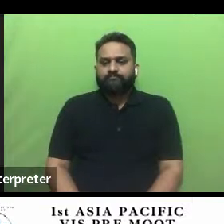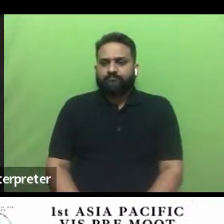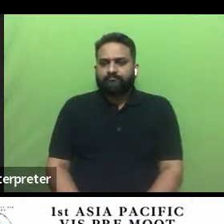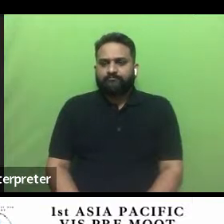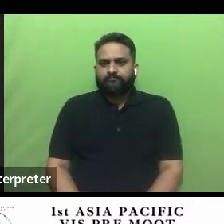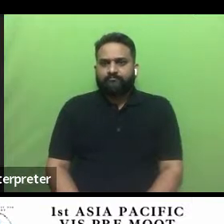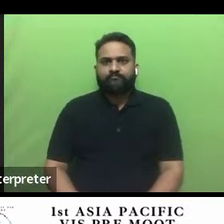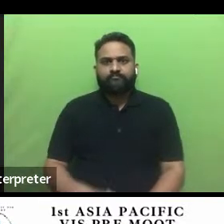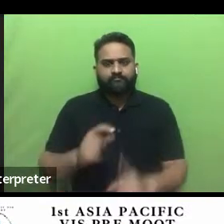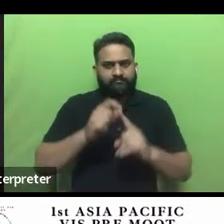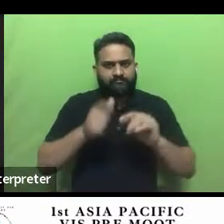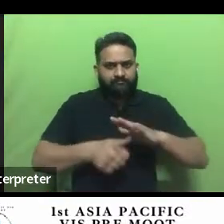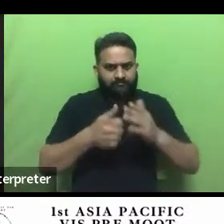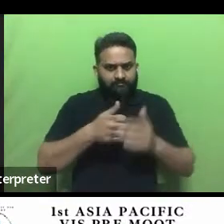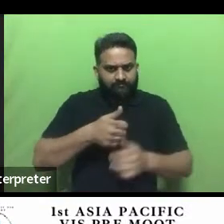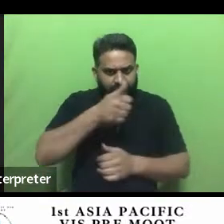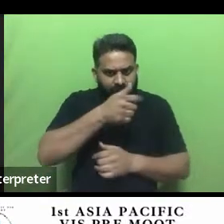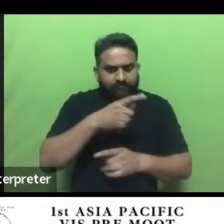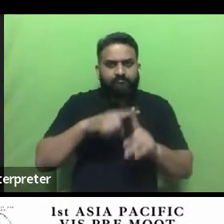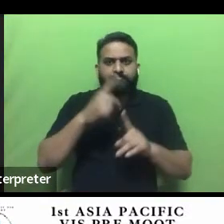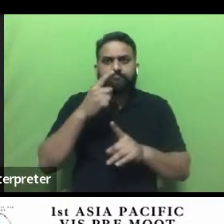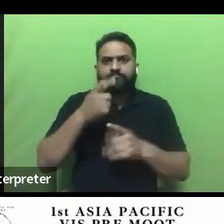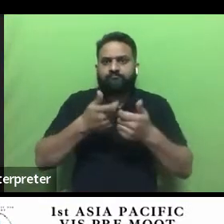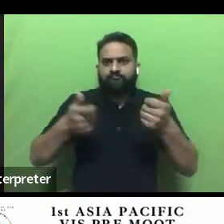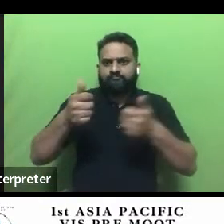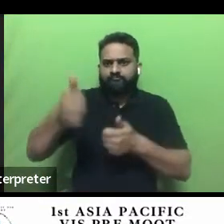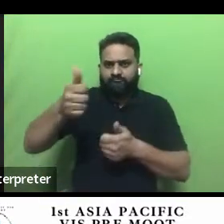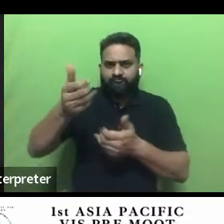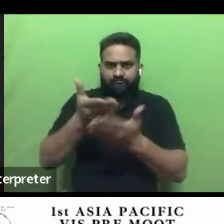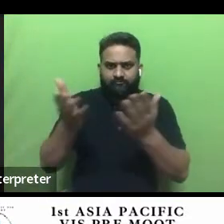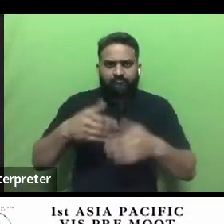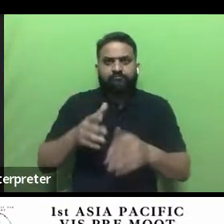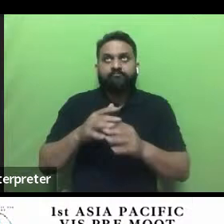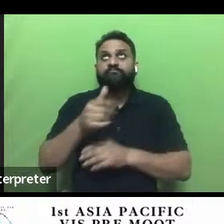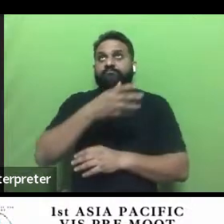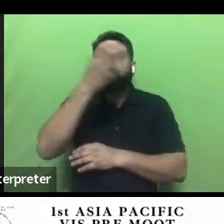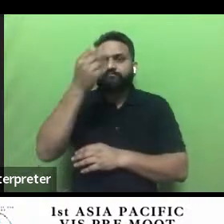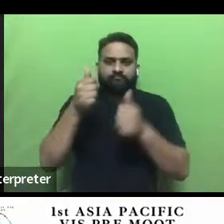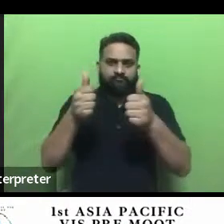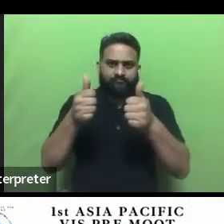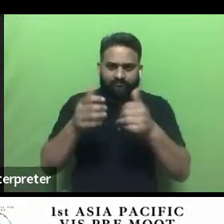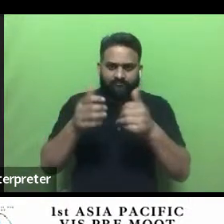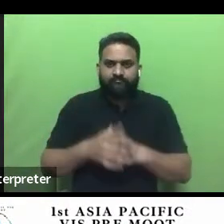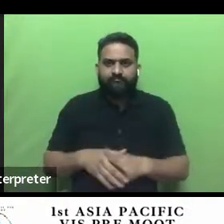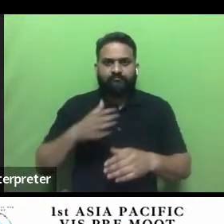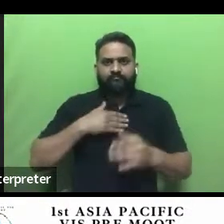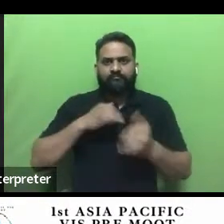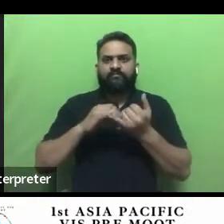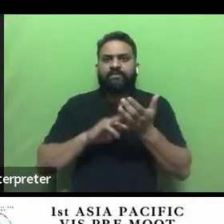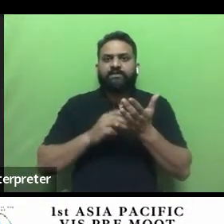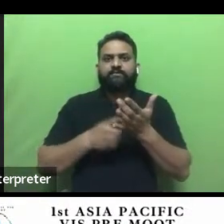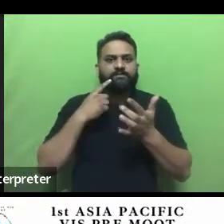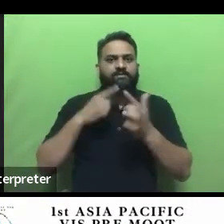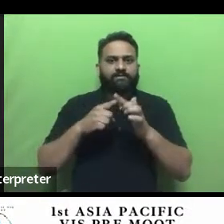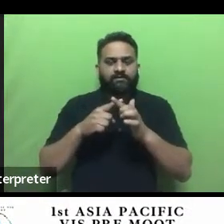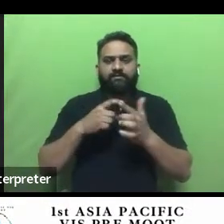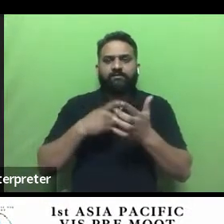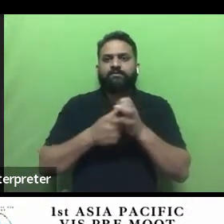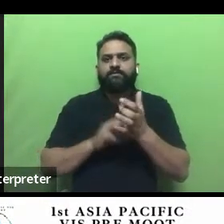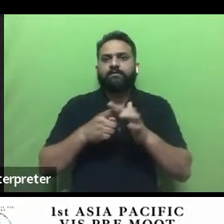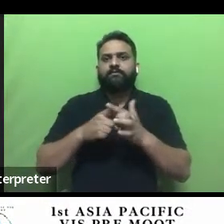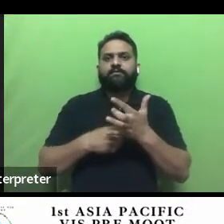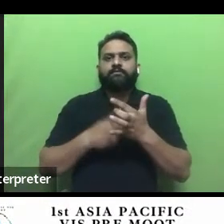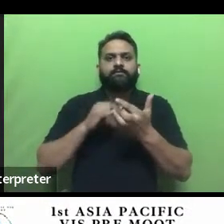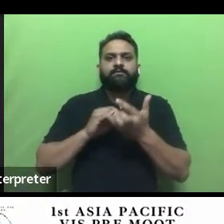Madam President and members of the tribunal, greetings of the day. I am Smriti Ramakrishnan and I am the